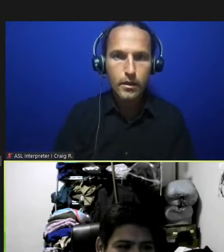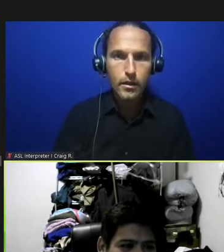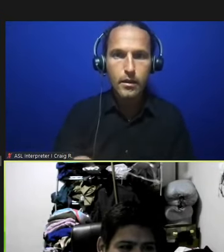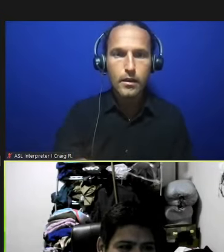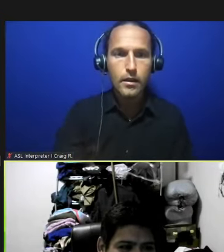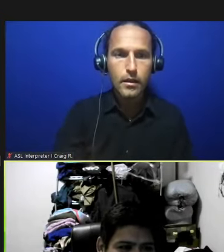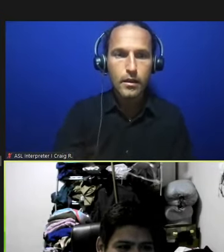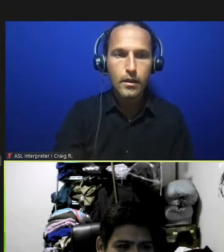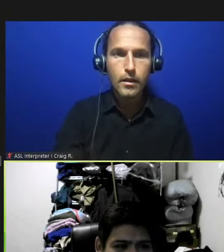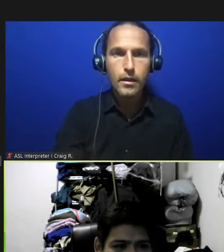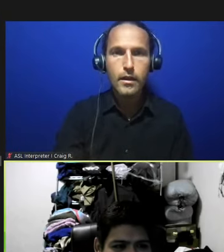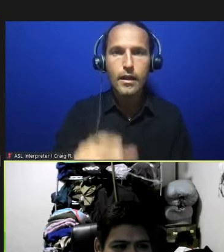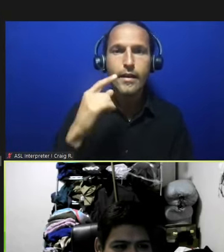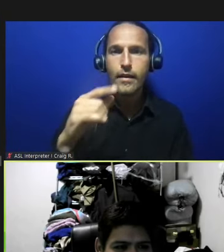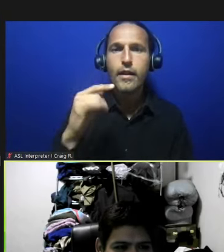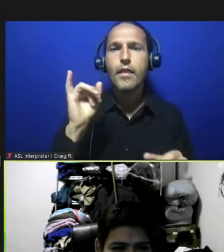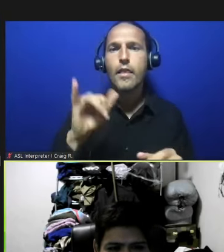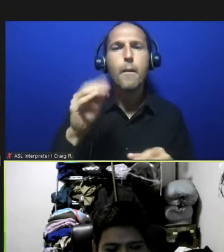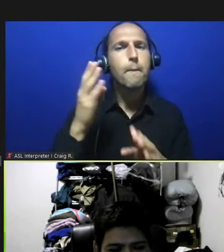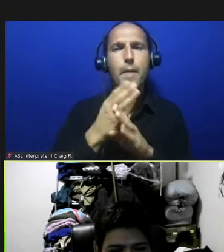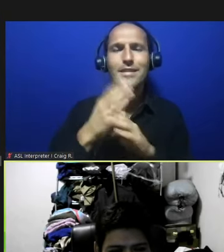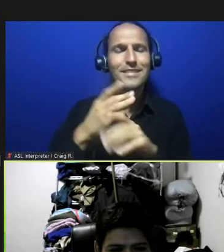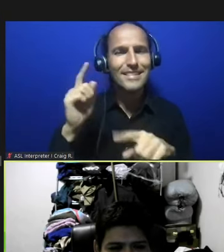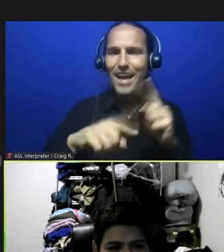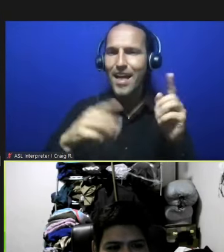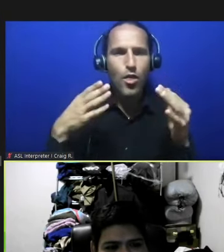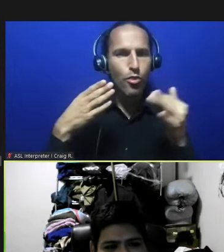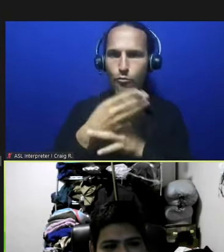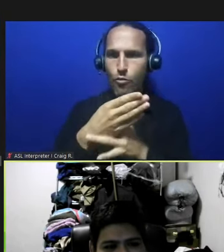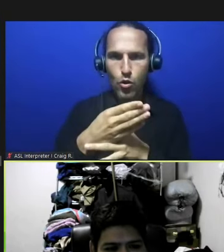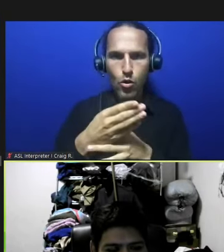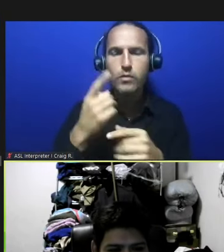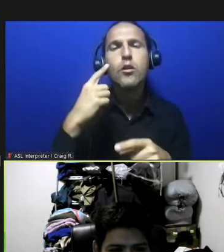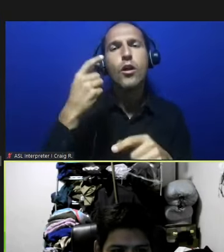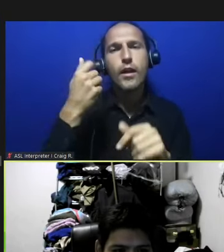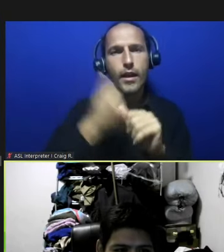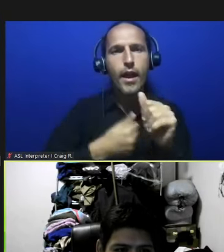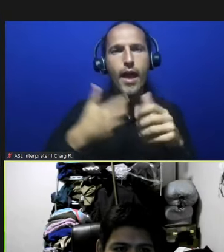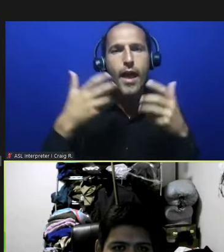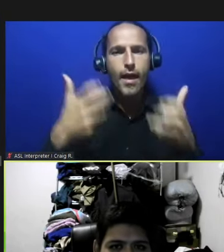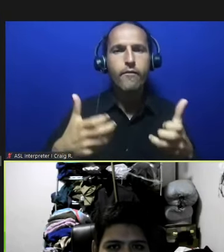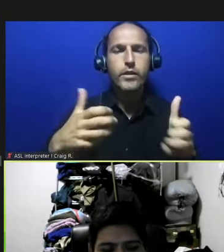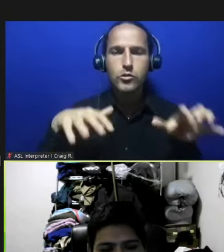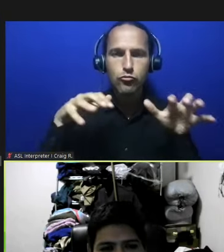Once they have congestion, the bus cannot go through to every traffic.